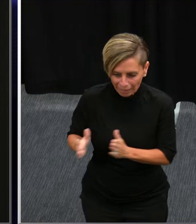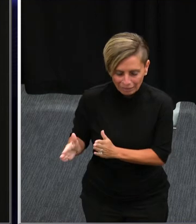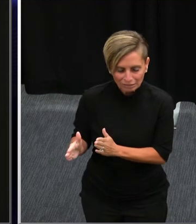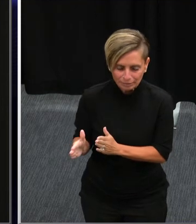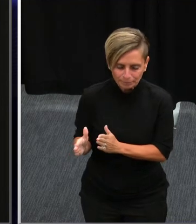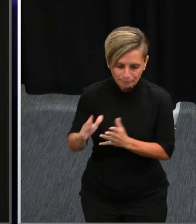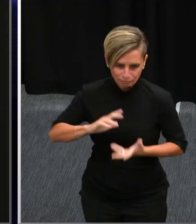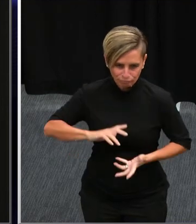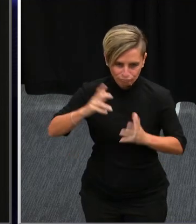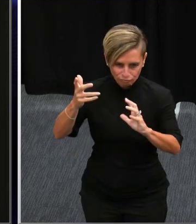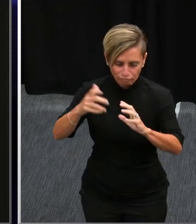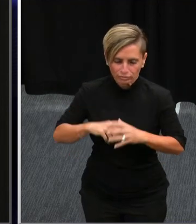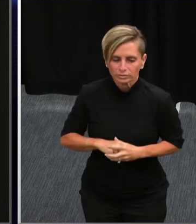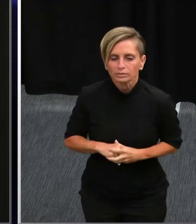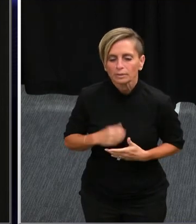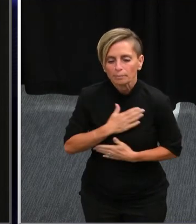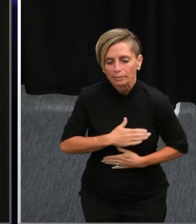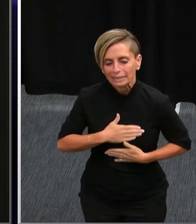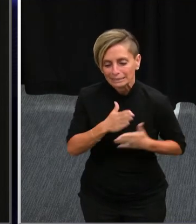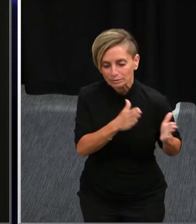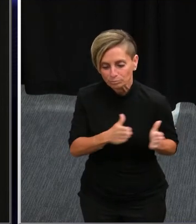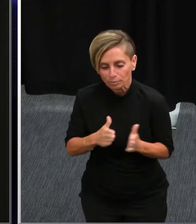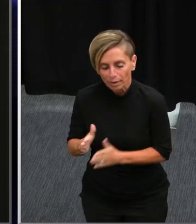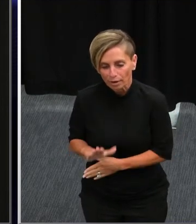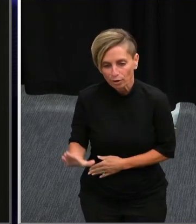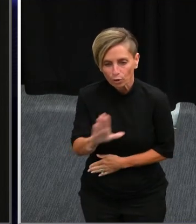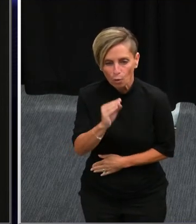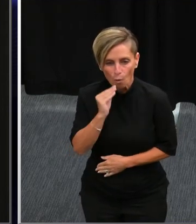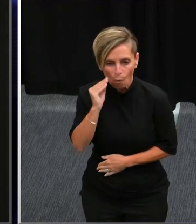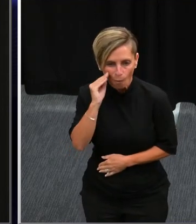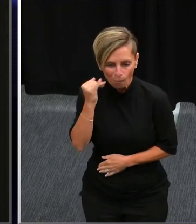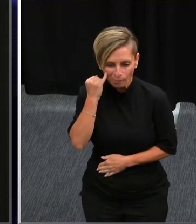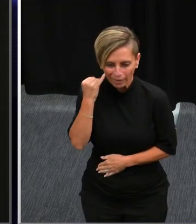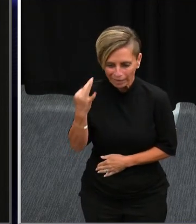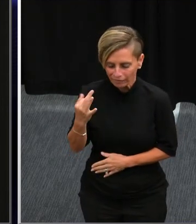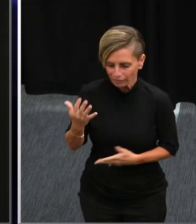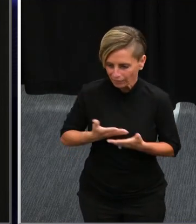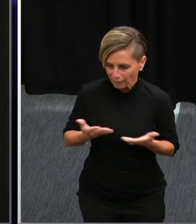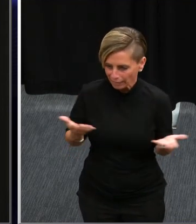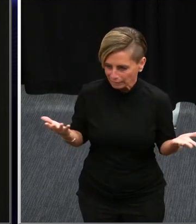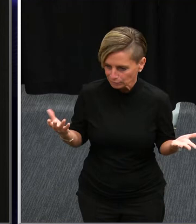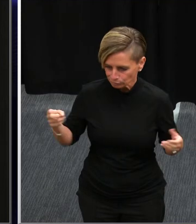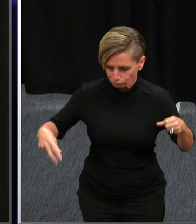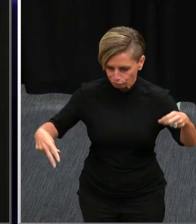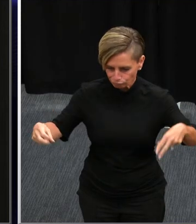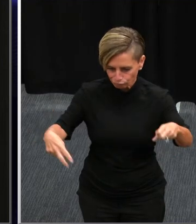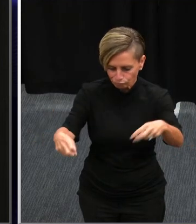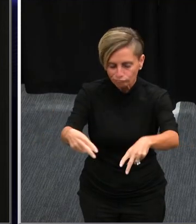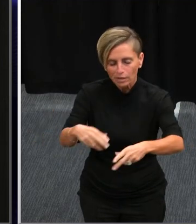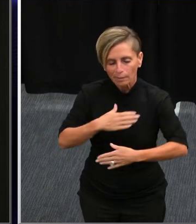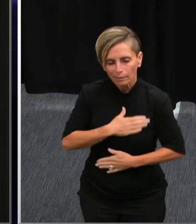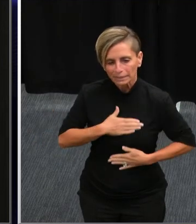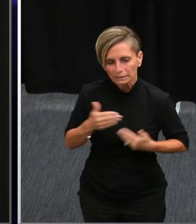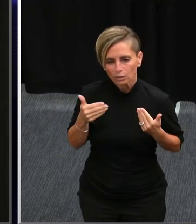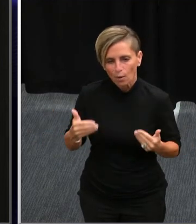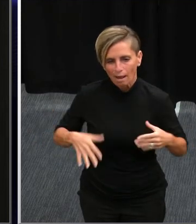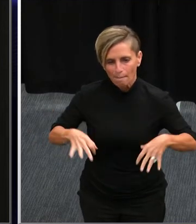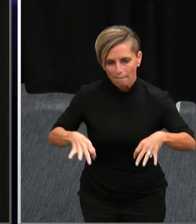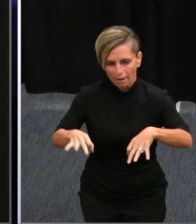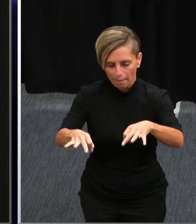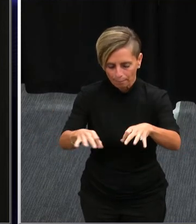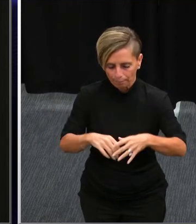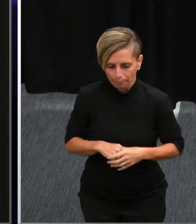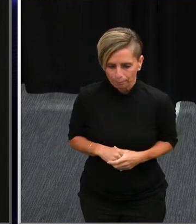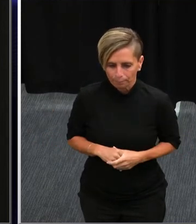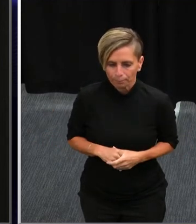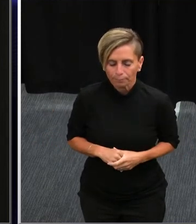as you would for a storm event, just making sure that anything loose and lying around is picked up. Our